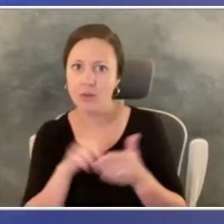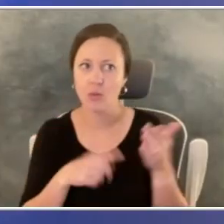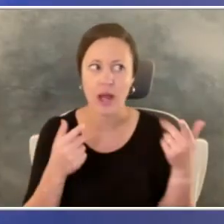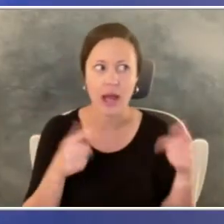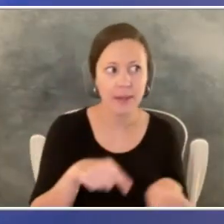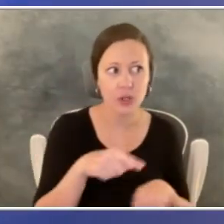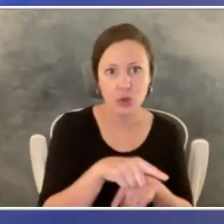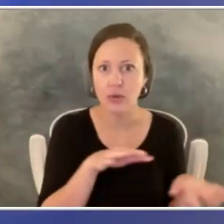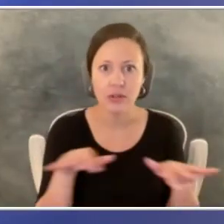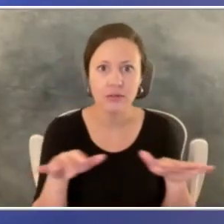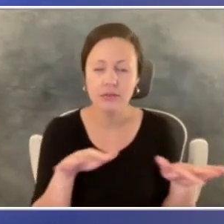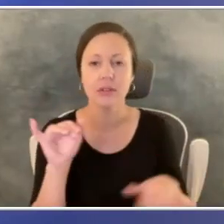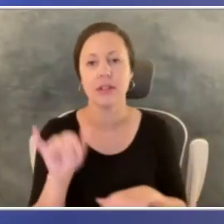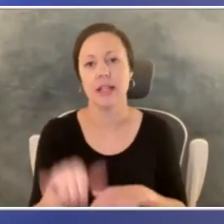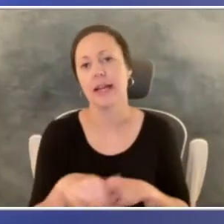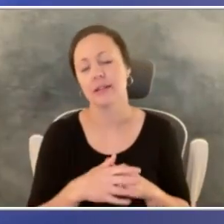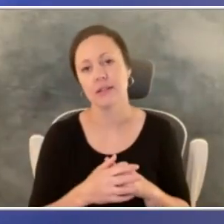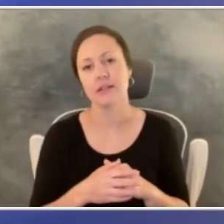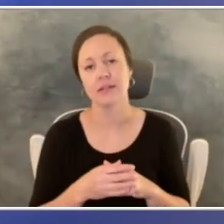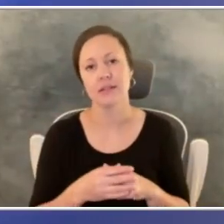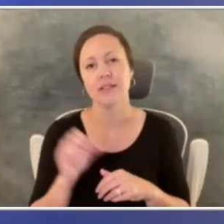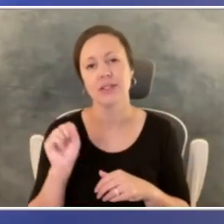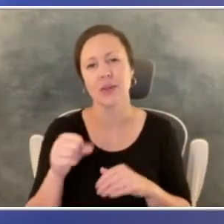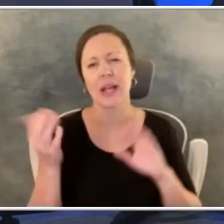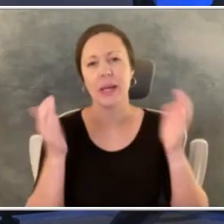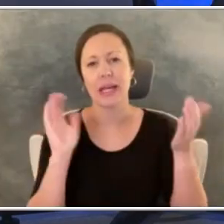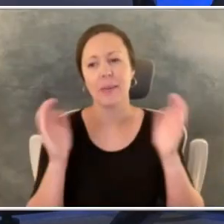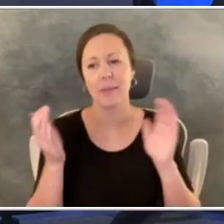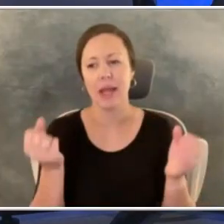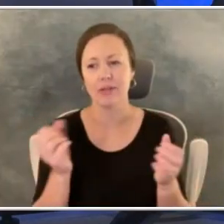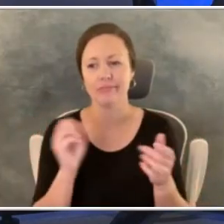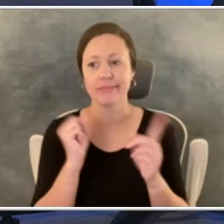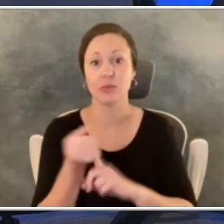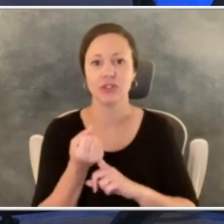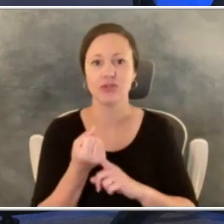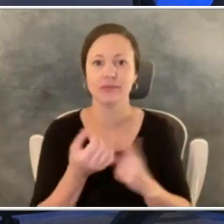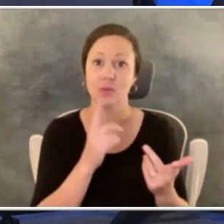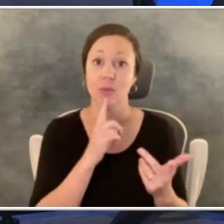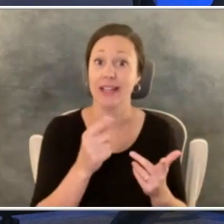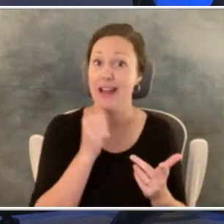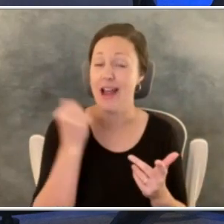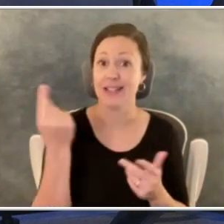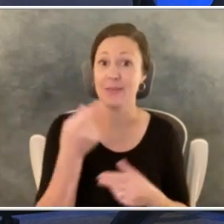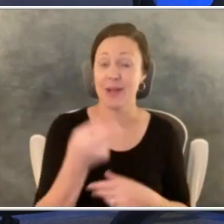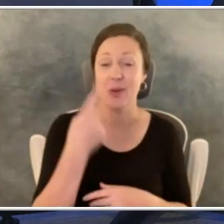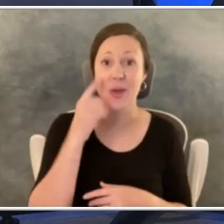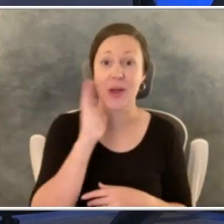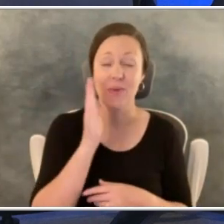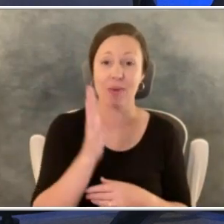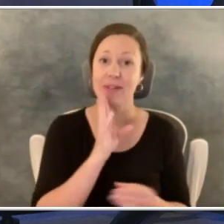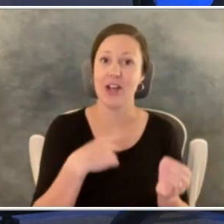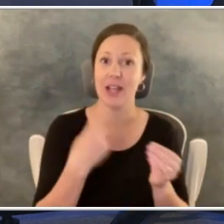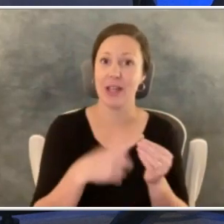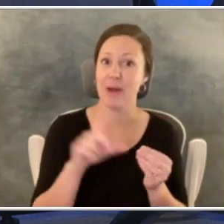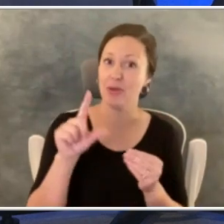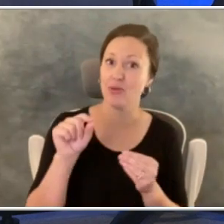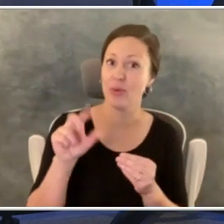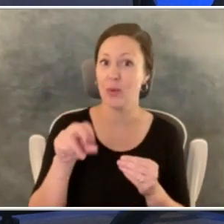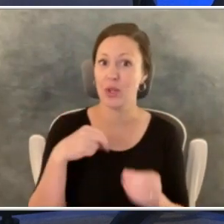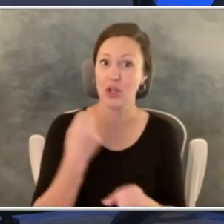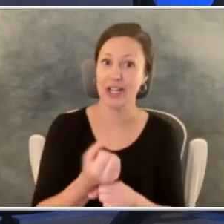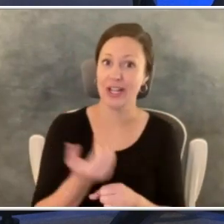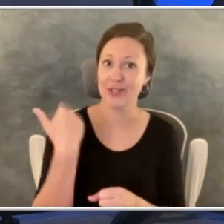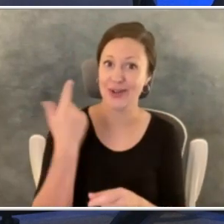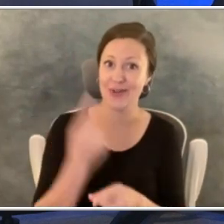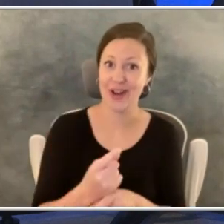So, yeah, we compared notes. Certainly not something you thought you'd be talking about, No. 20, 30 years ago. Didn't look forward to that, no.